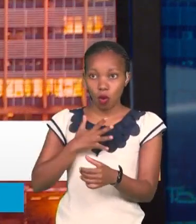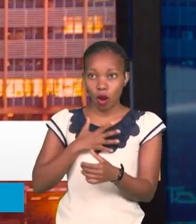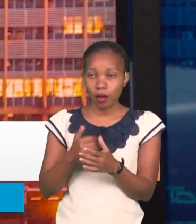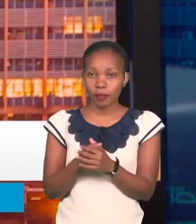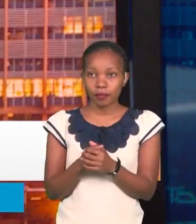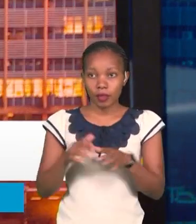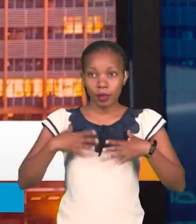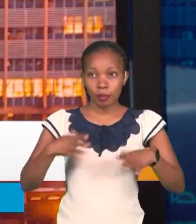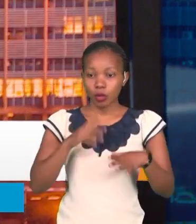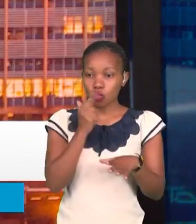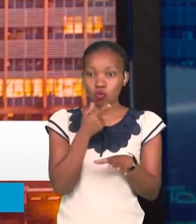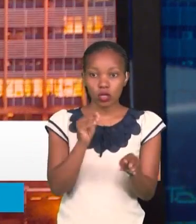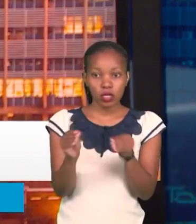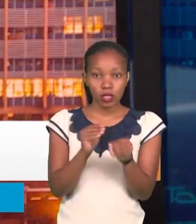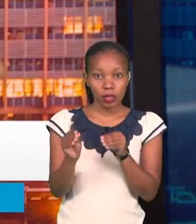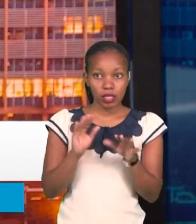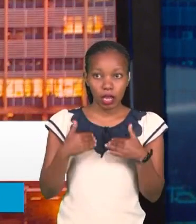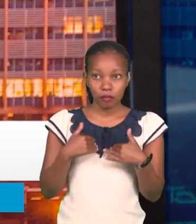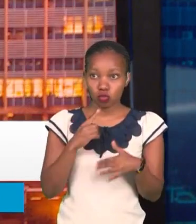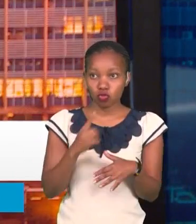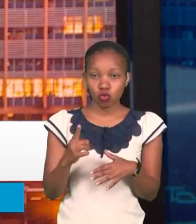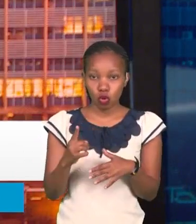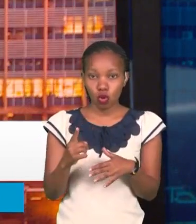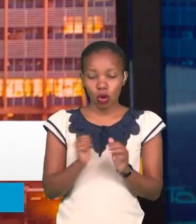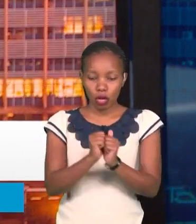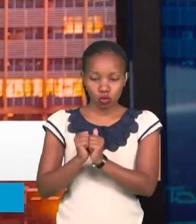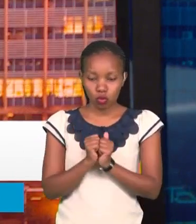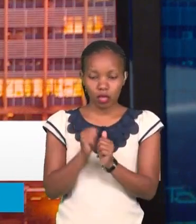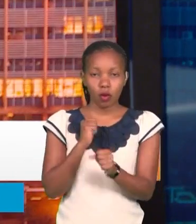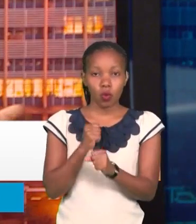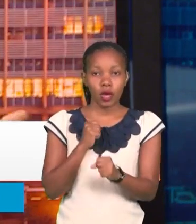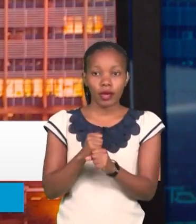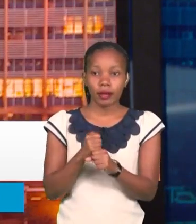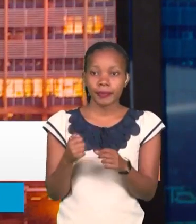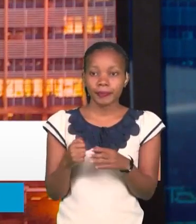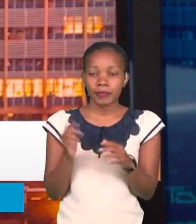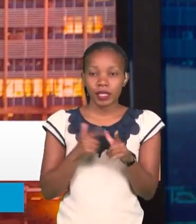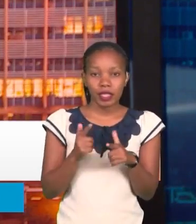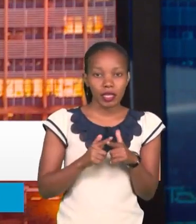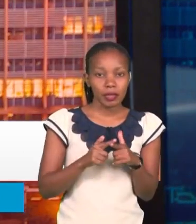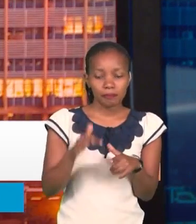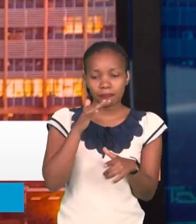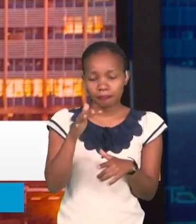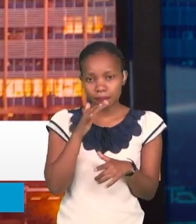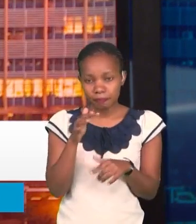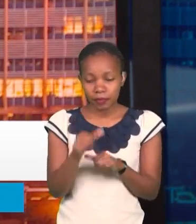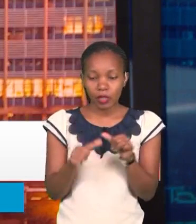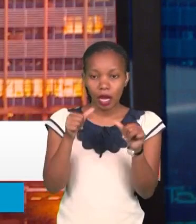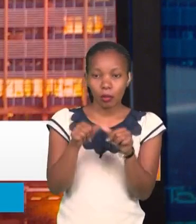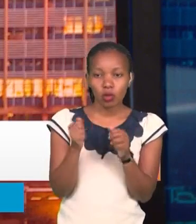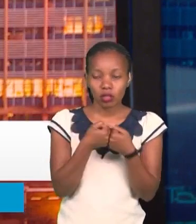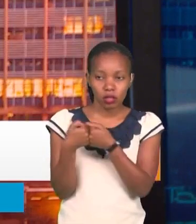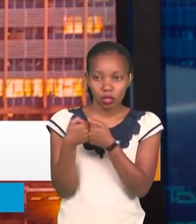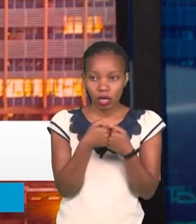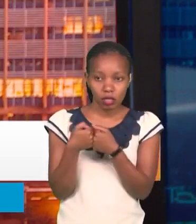the people with disability. Mm-hmm. So we'll bring them on board to really have them speak out of their many